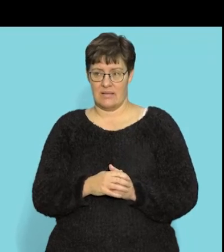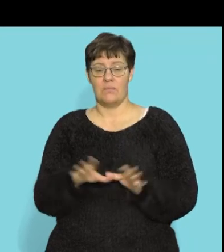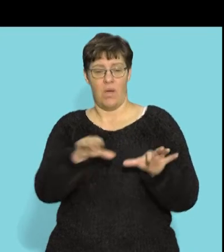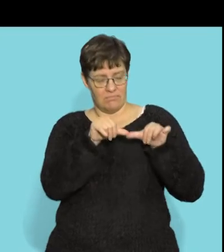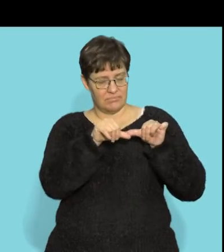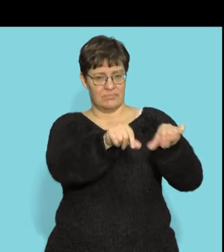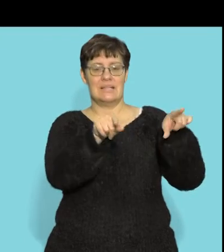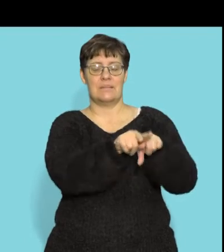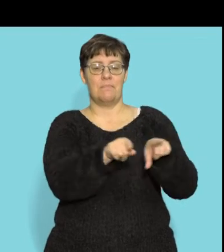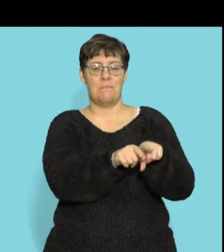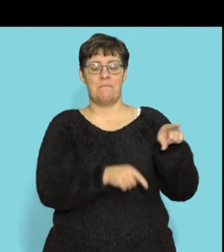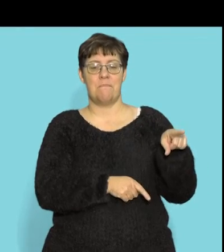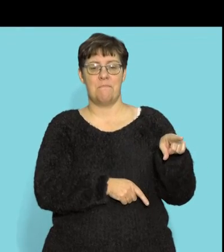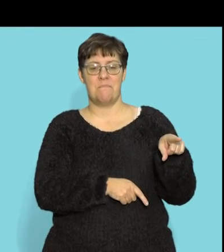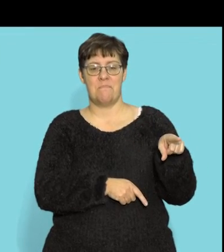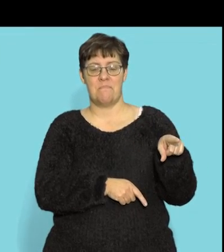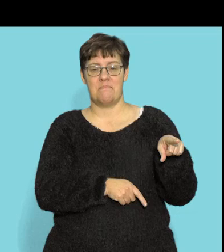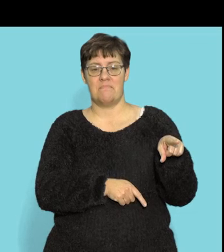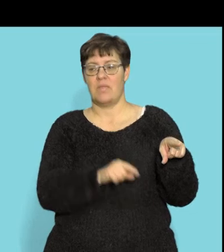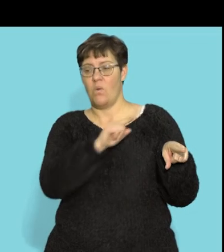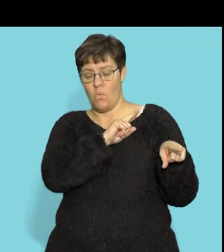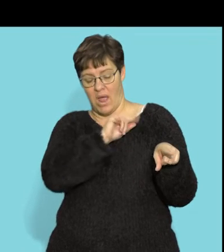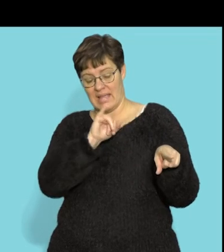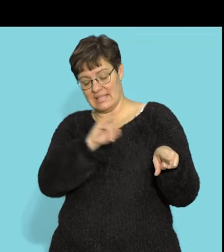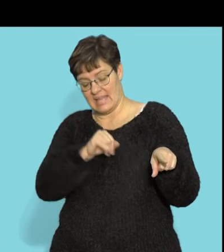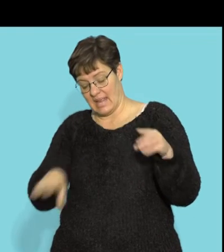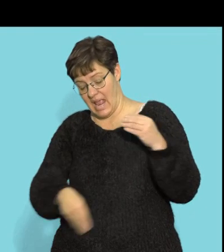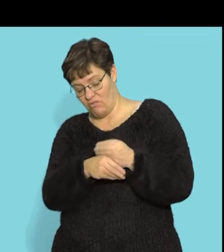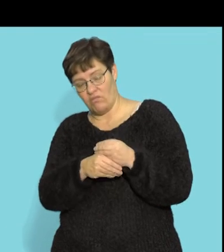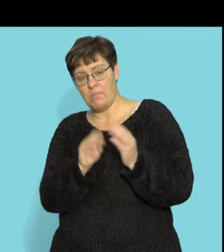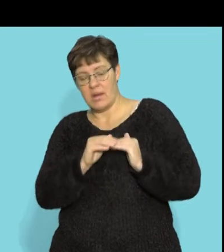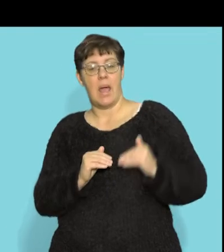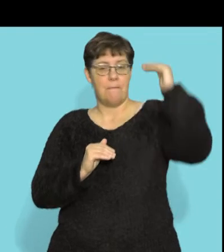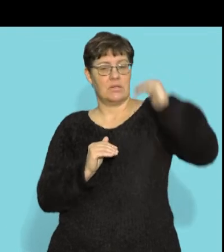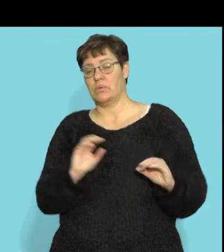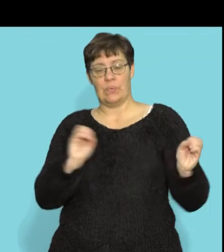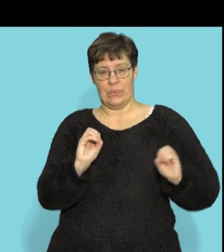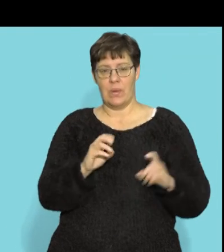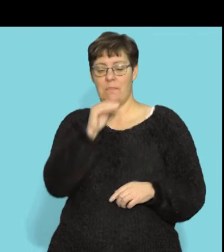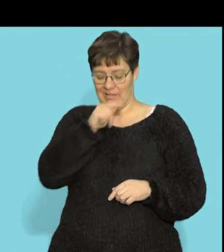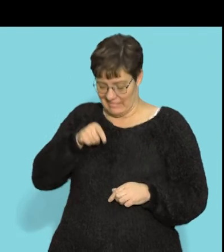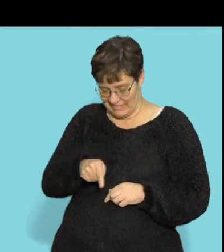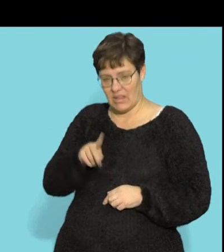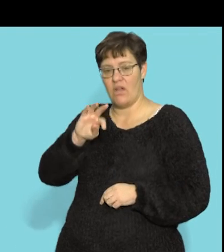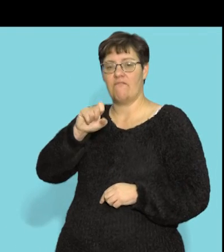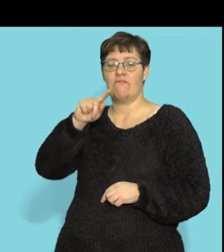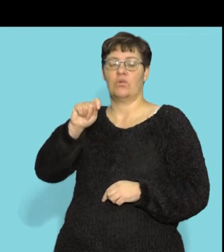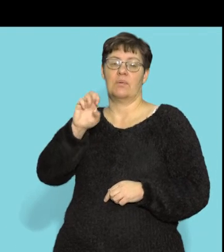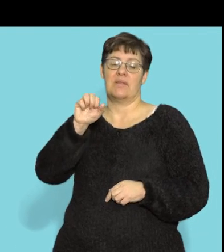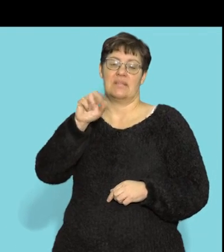is to remain constant, and then because we have included Z, it means Z is actually a